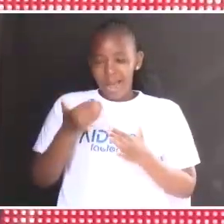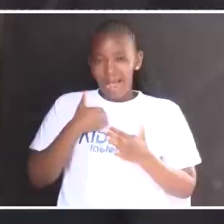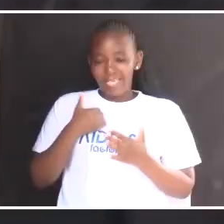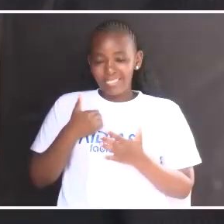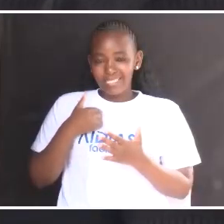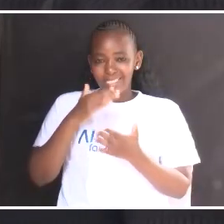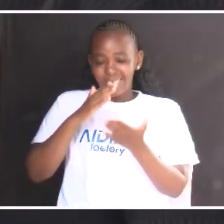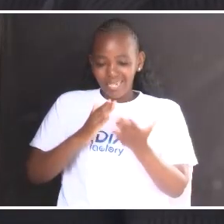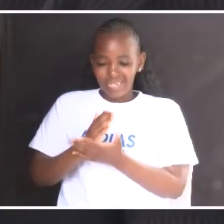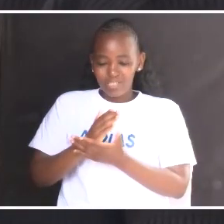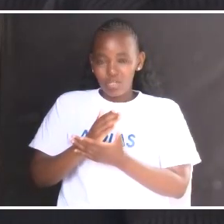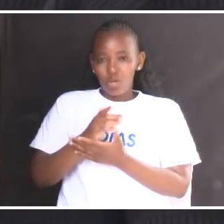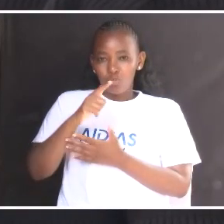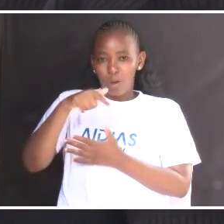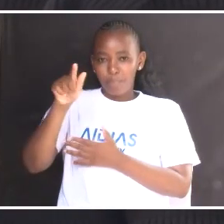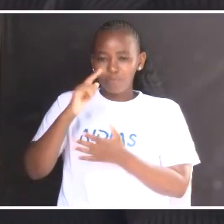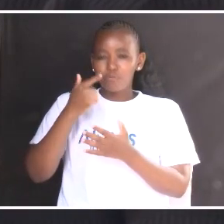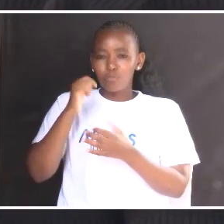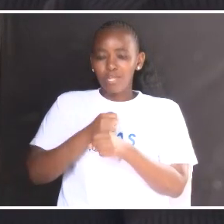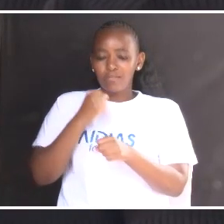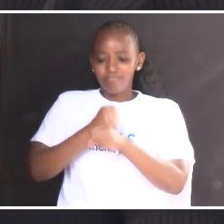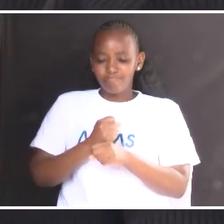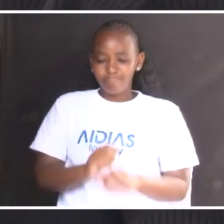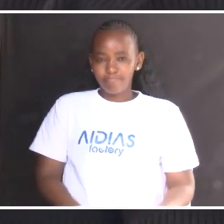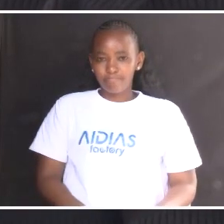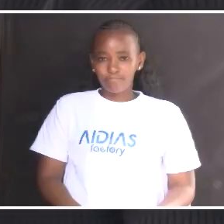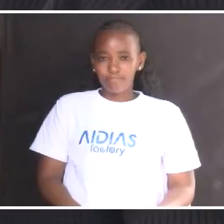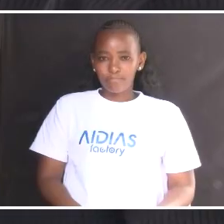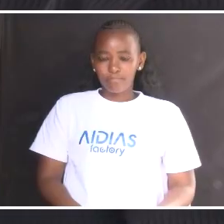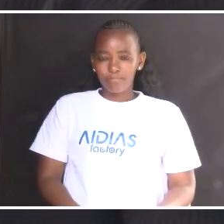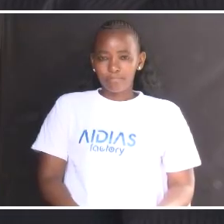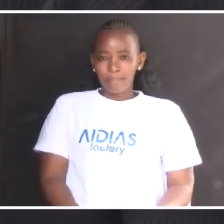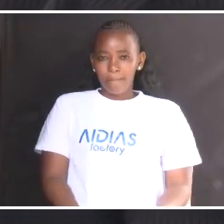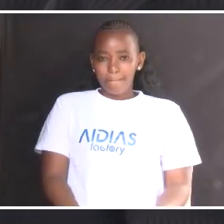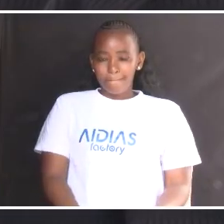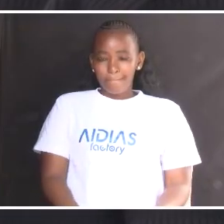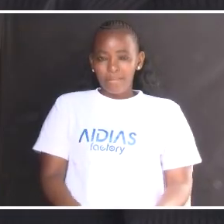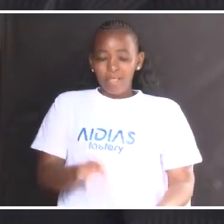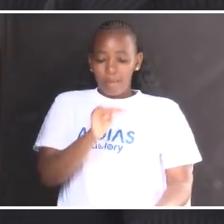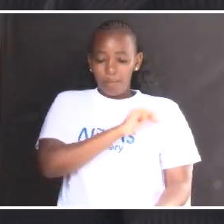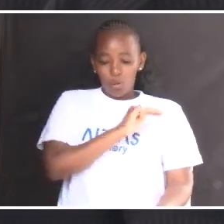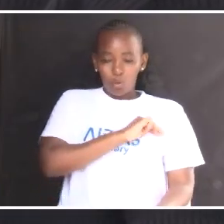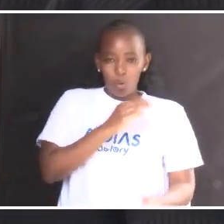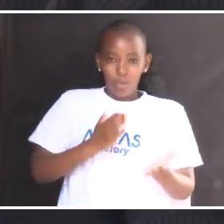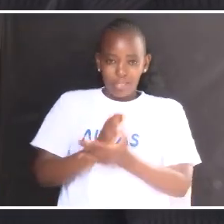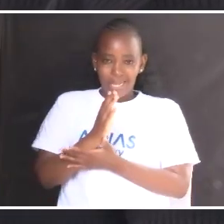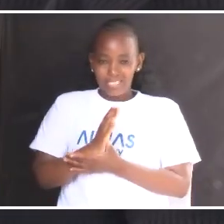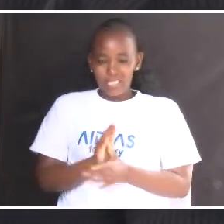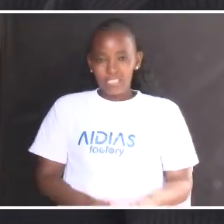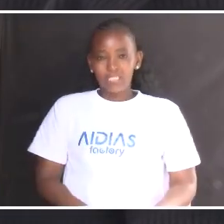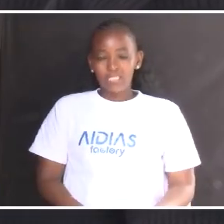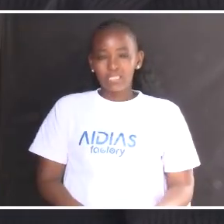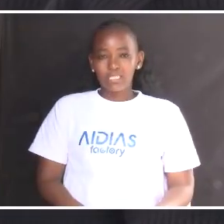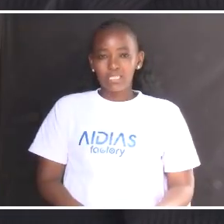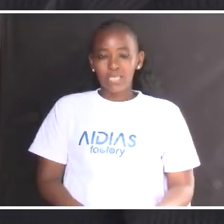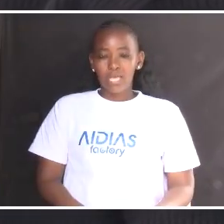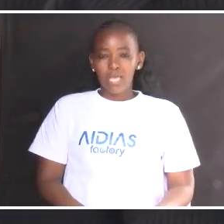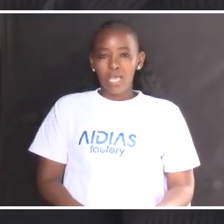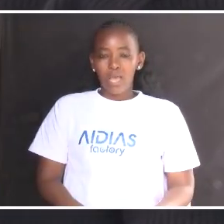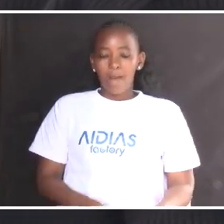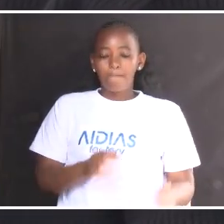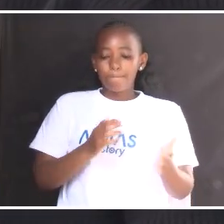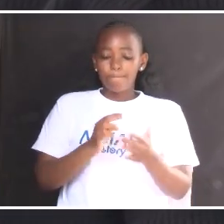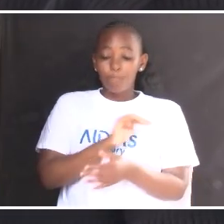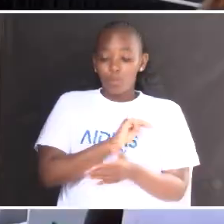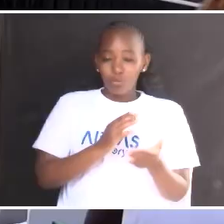perform that work. And by authorizing, I mean you can make money out of it. The moral rights, in other words, the other right, which is moral